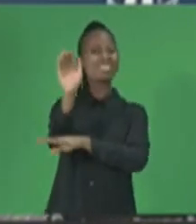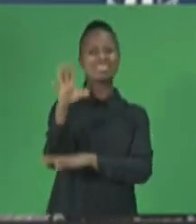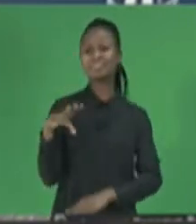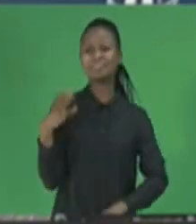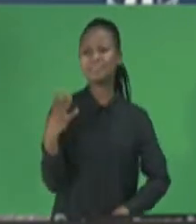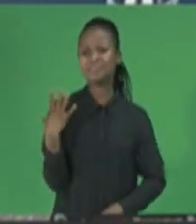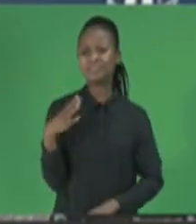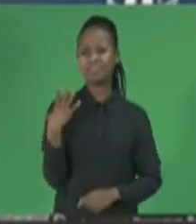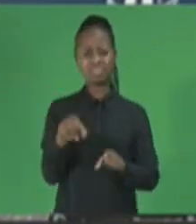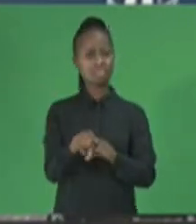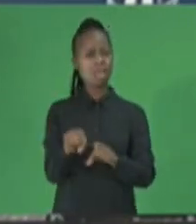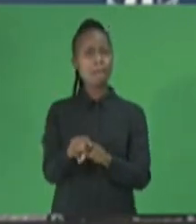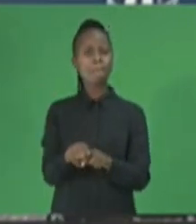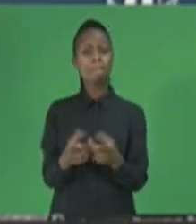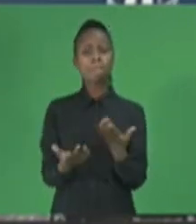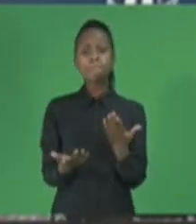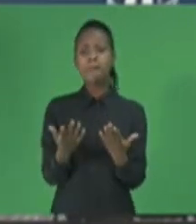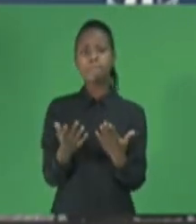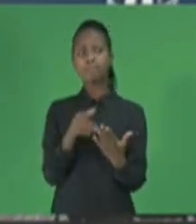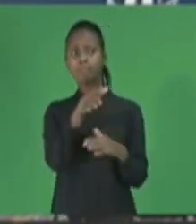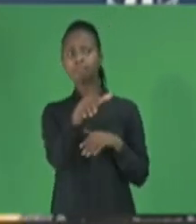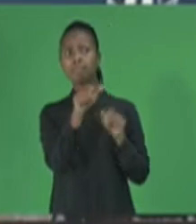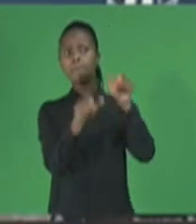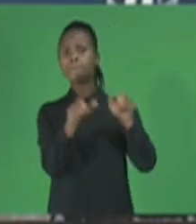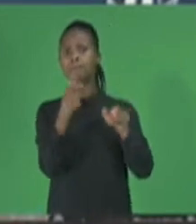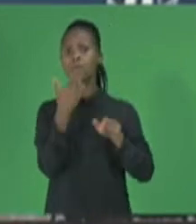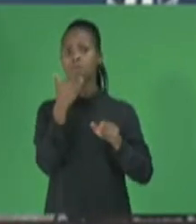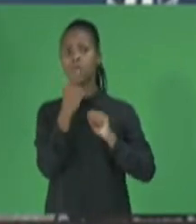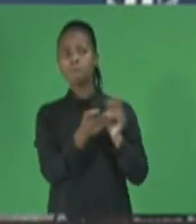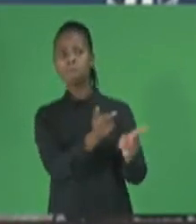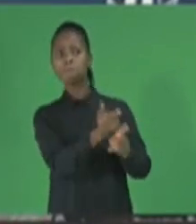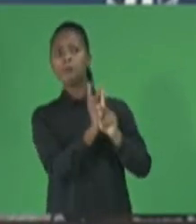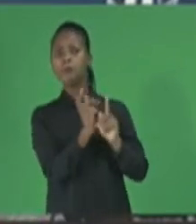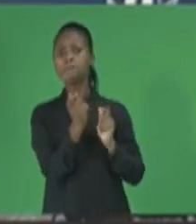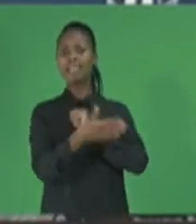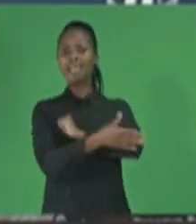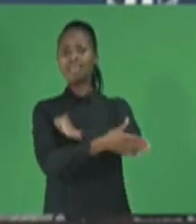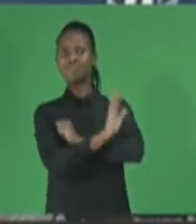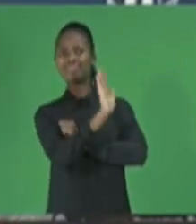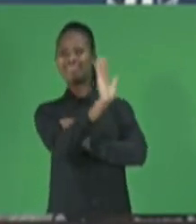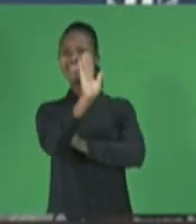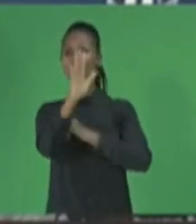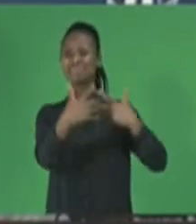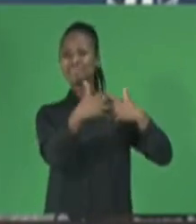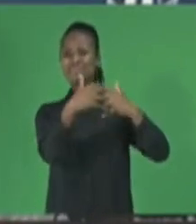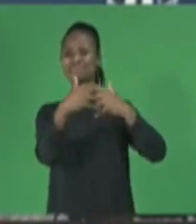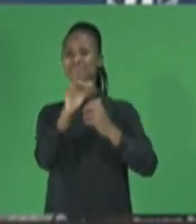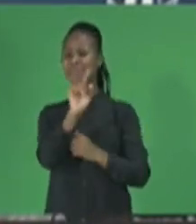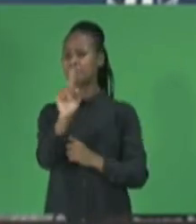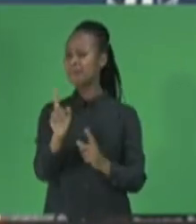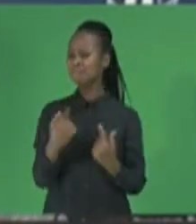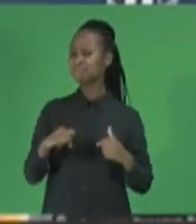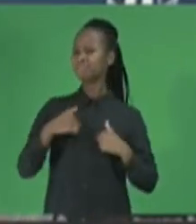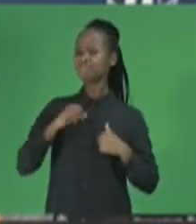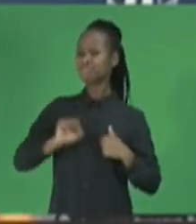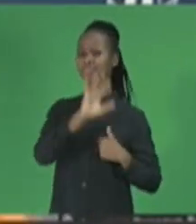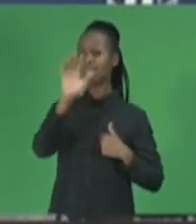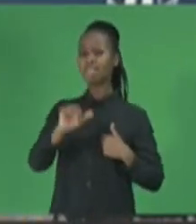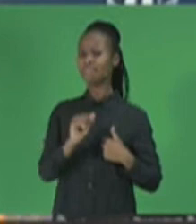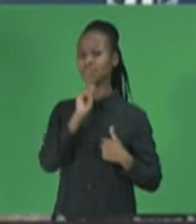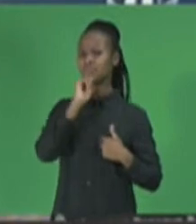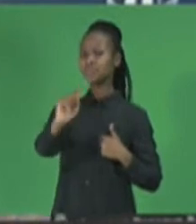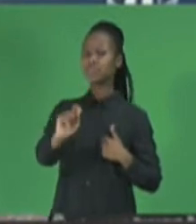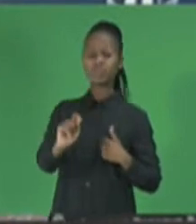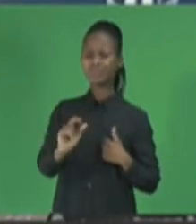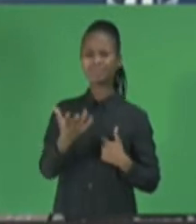particular from emerging markets, but we have not picked up any direct exposure from here, and we will continue to monitor if